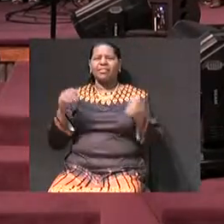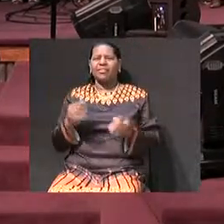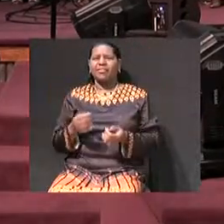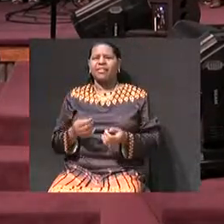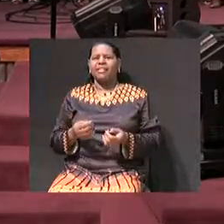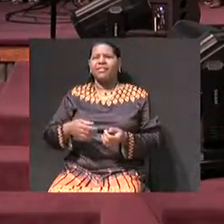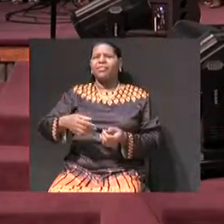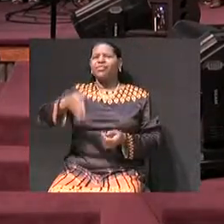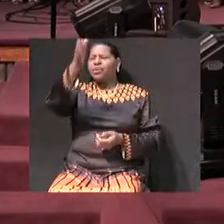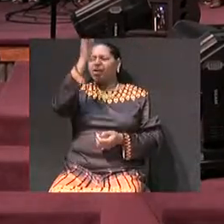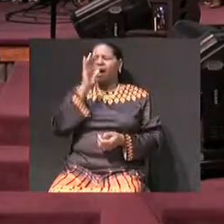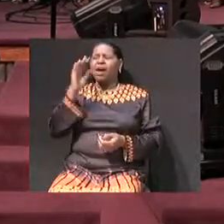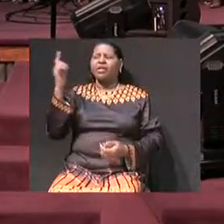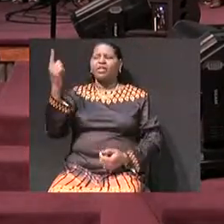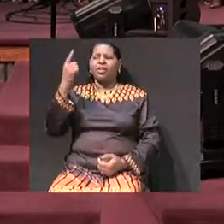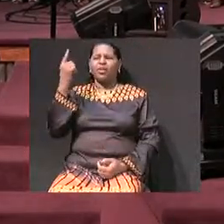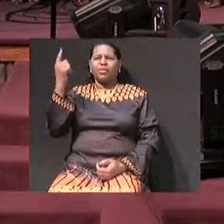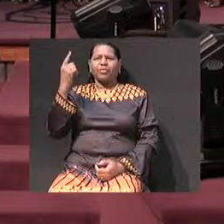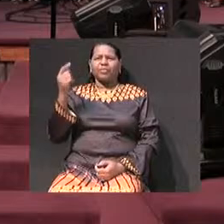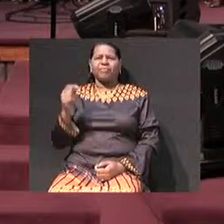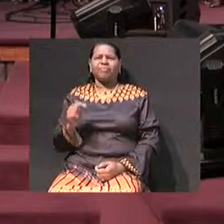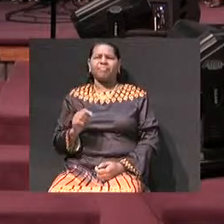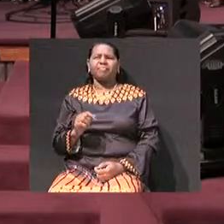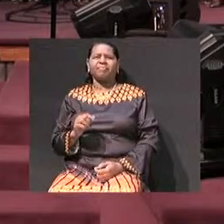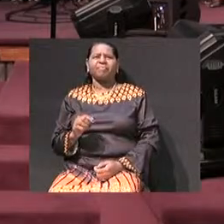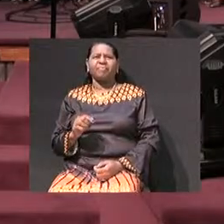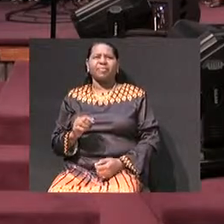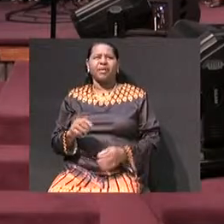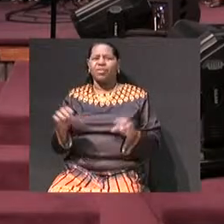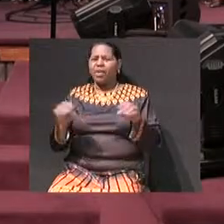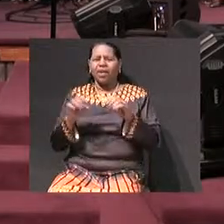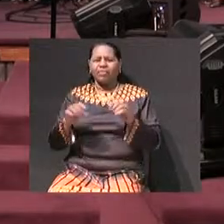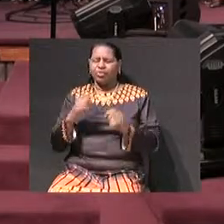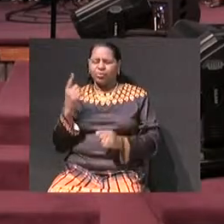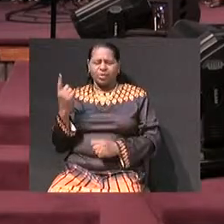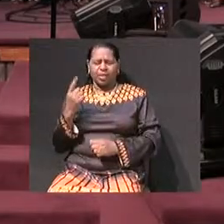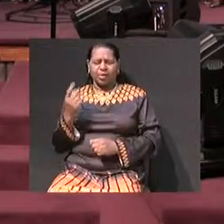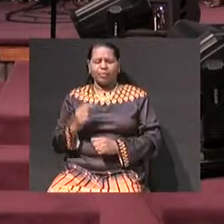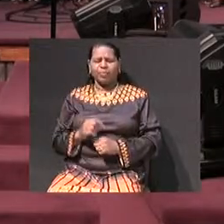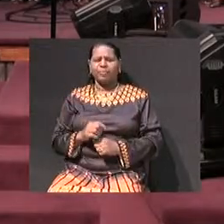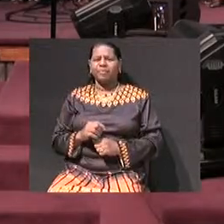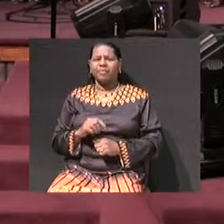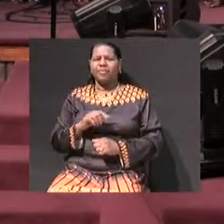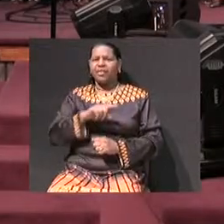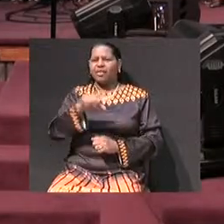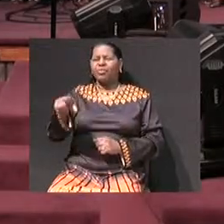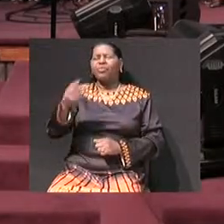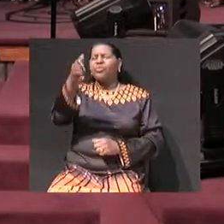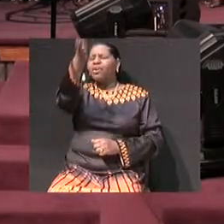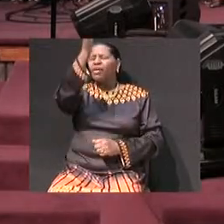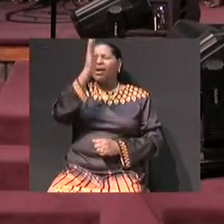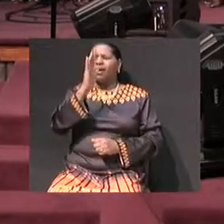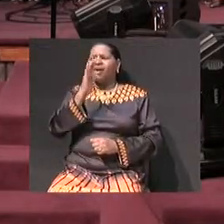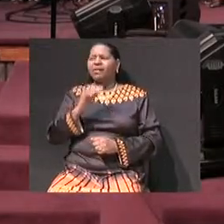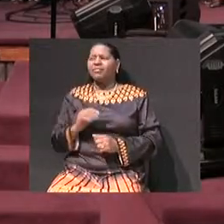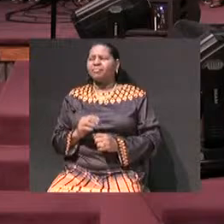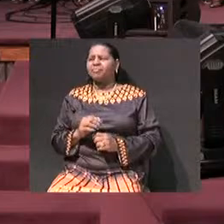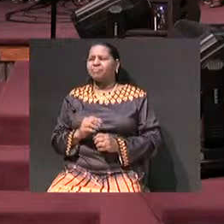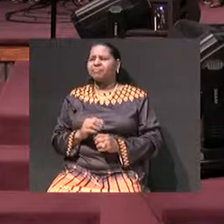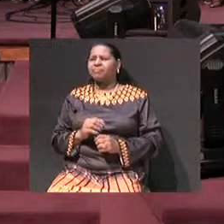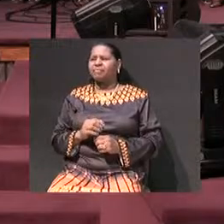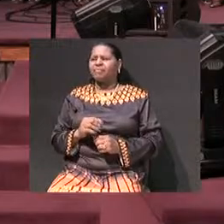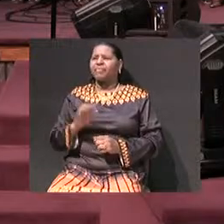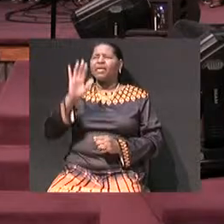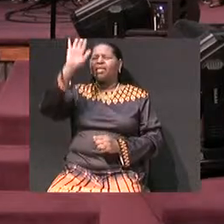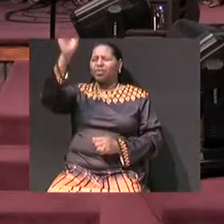God alone. You don't have to do it by yourself. You are God. You